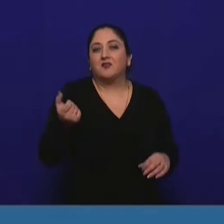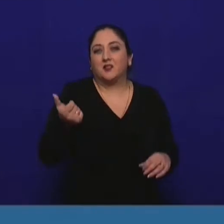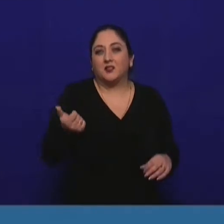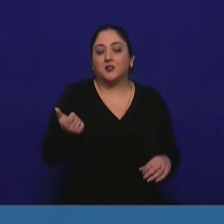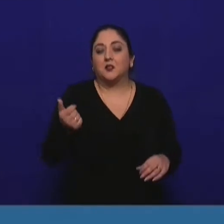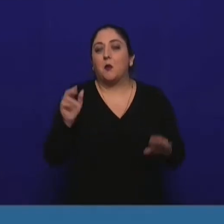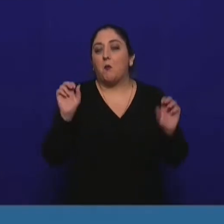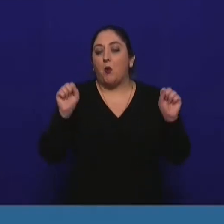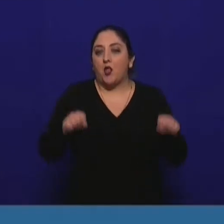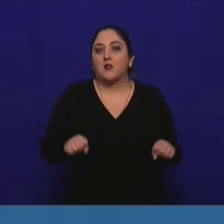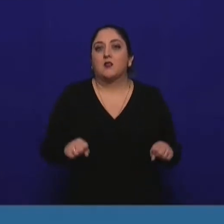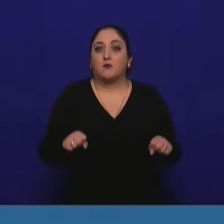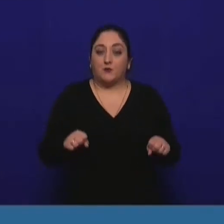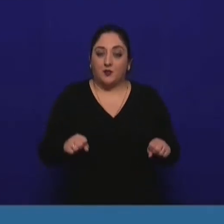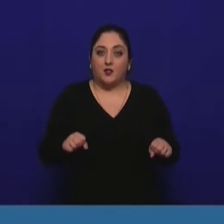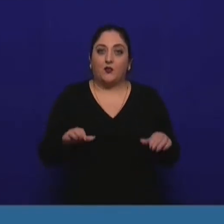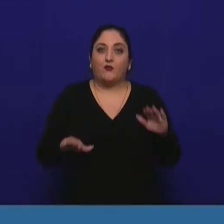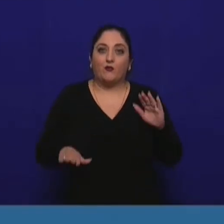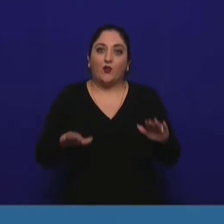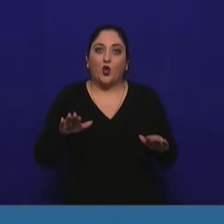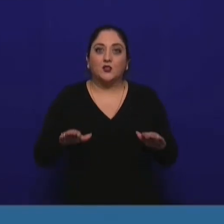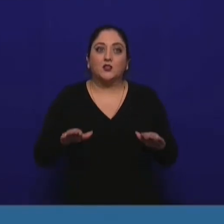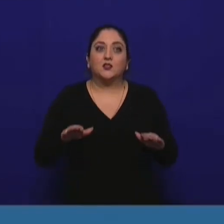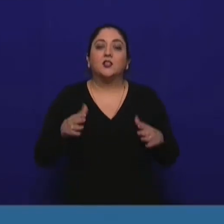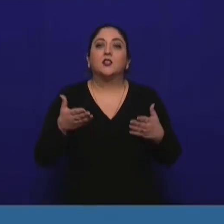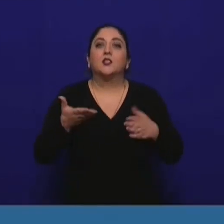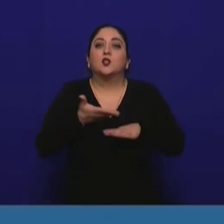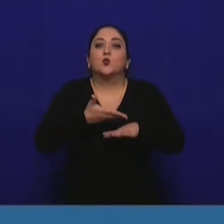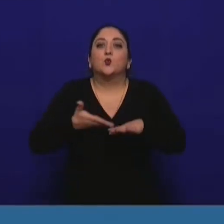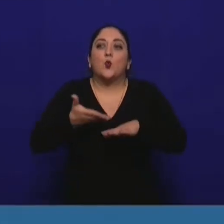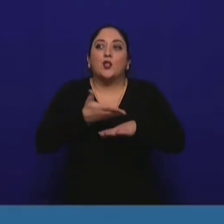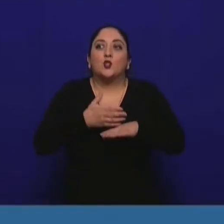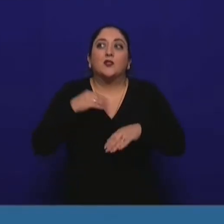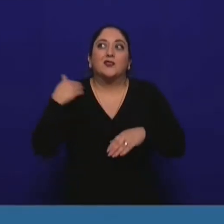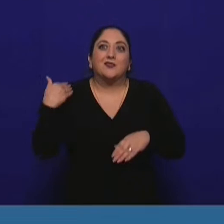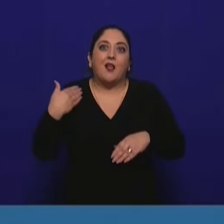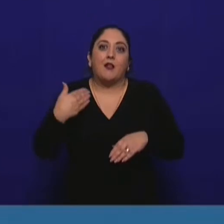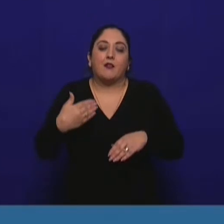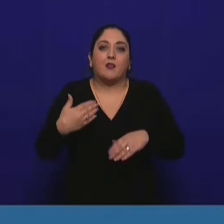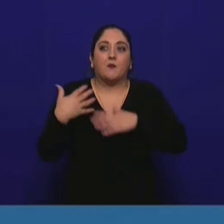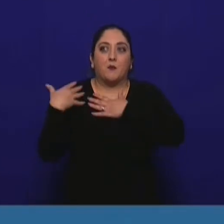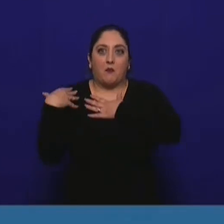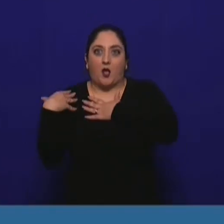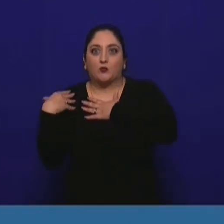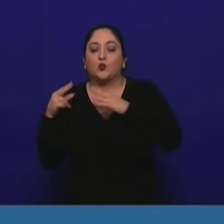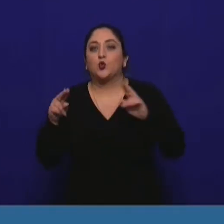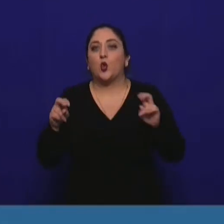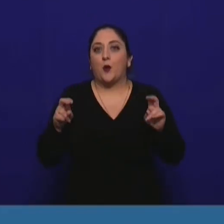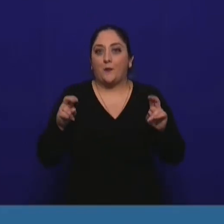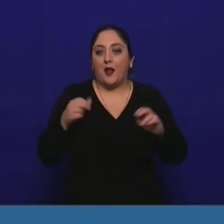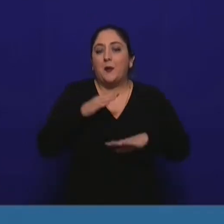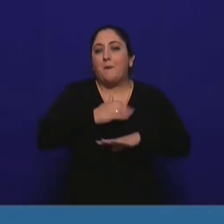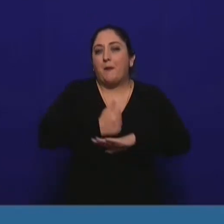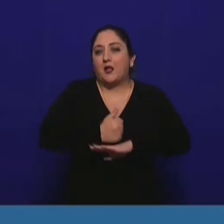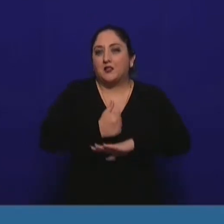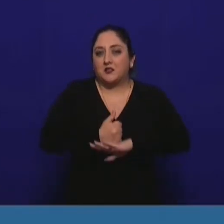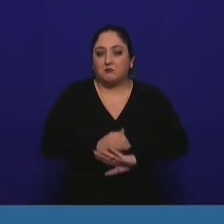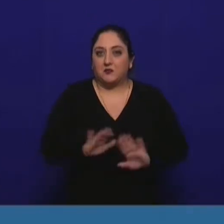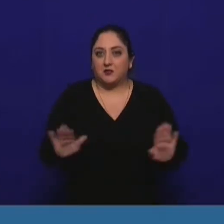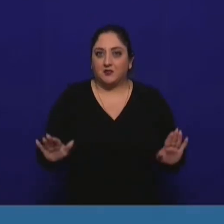jista' jkun hemm persuni li diġà kienu kollhom kundizzjonijiet ta' allergies kienu allergies li huma minimi ħafna.